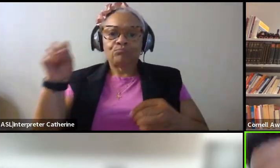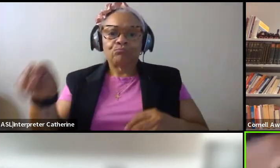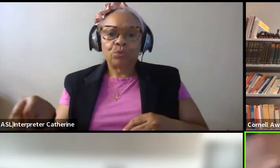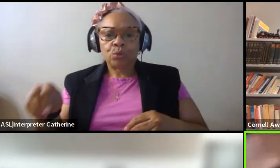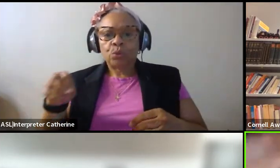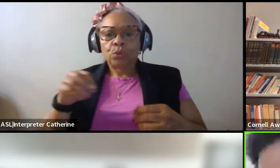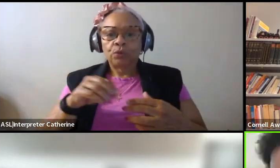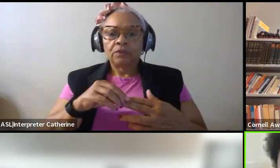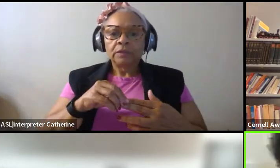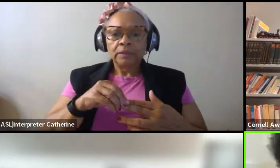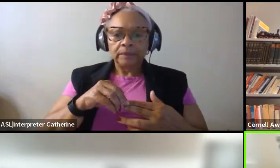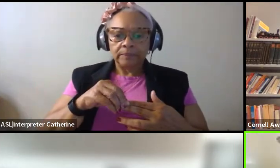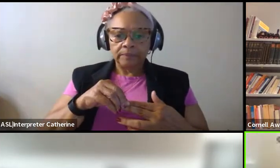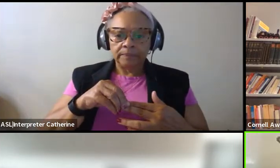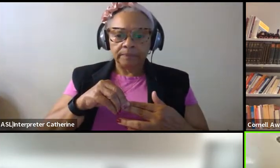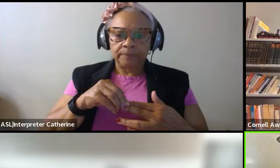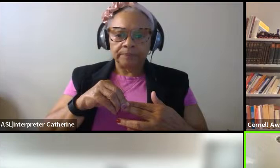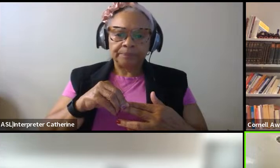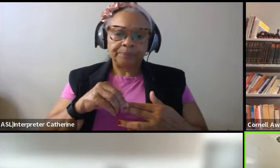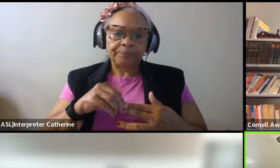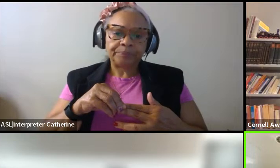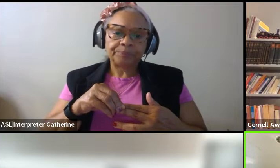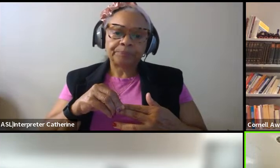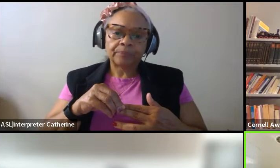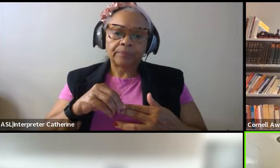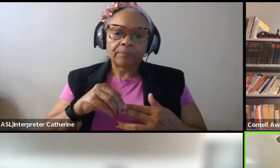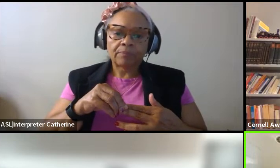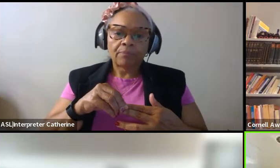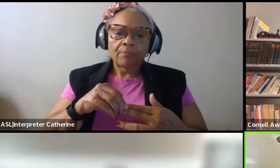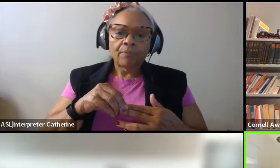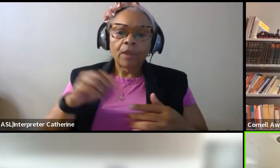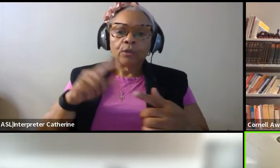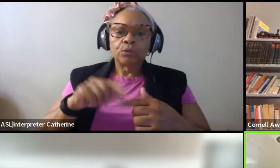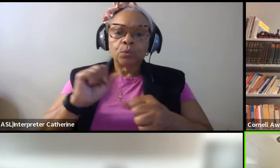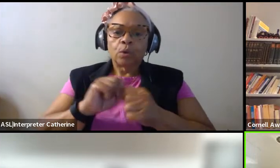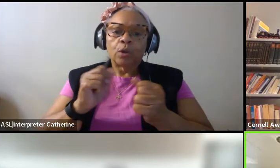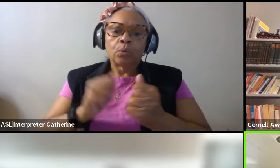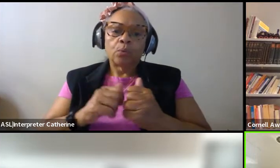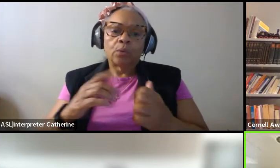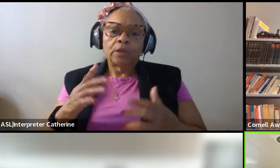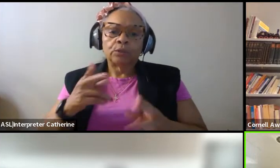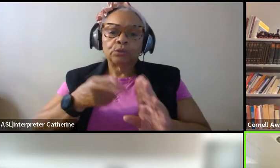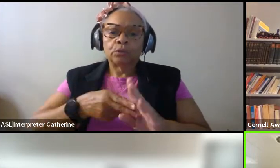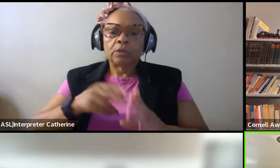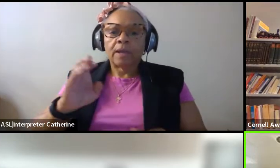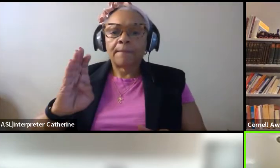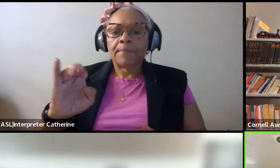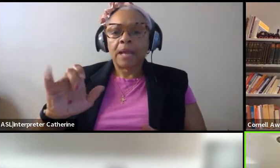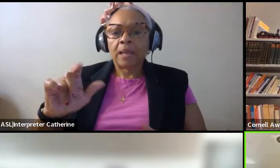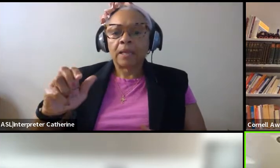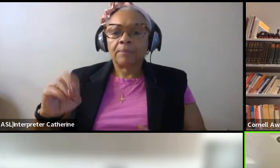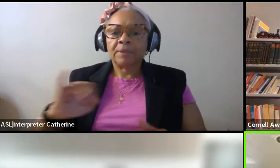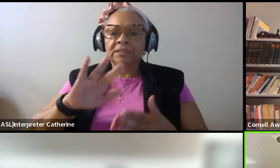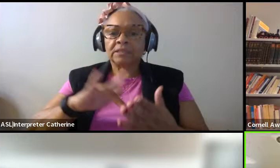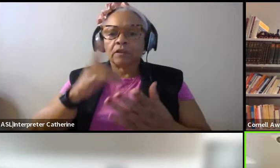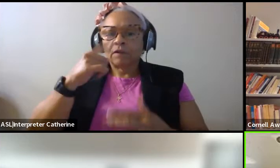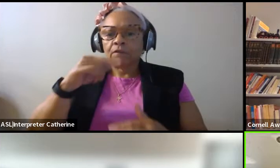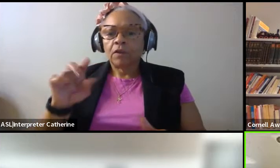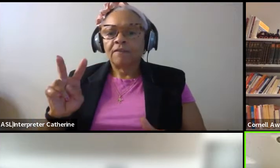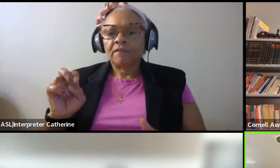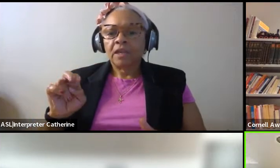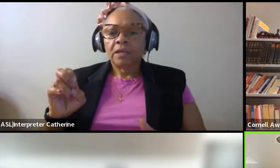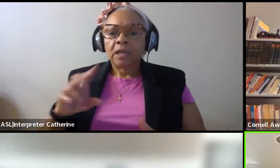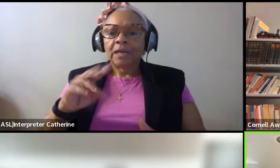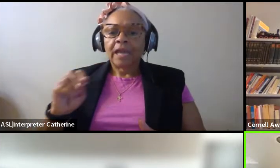the Jean-Paul Center for the Unknown as a research technician in the neuroscience program.